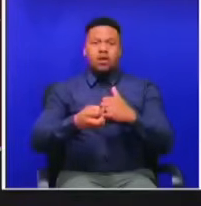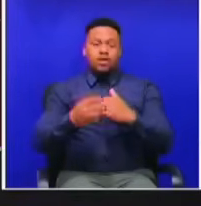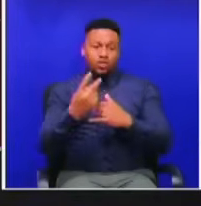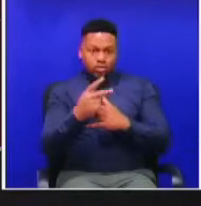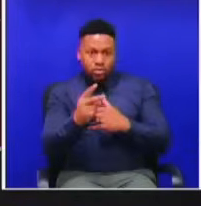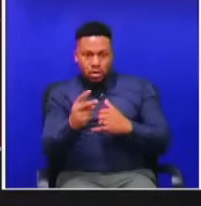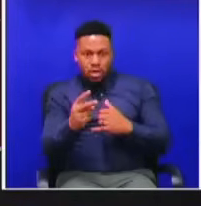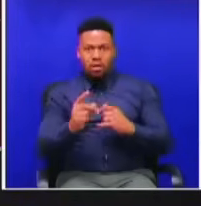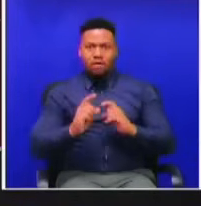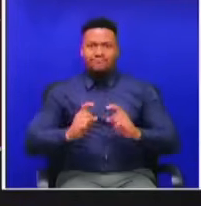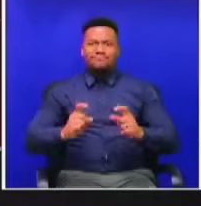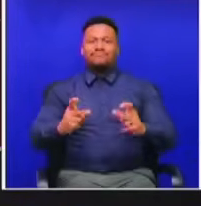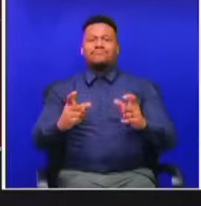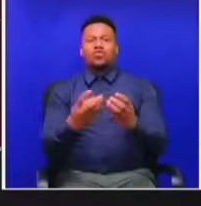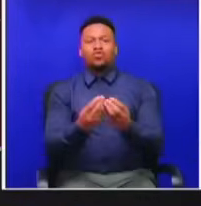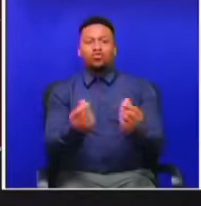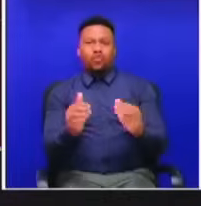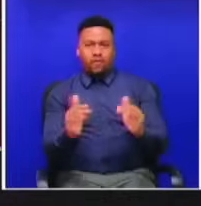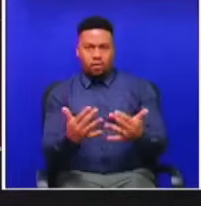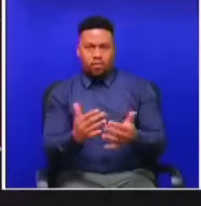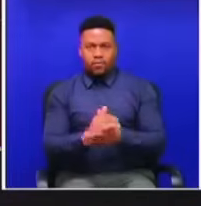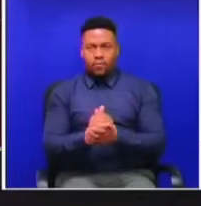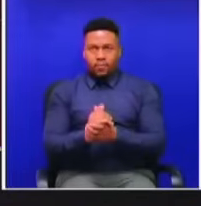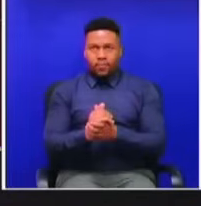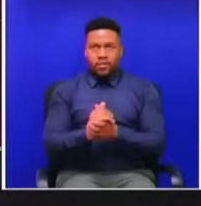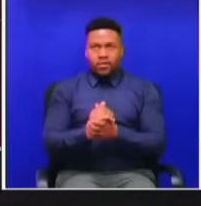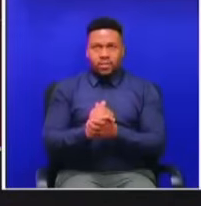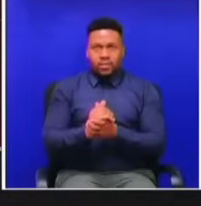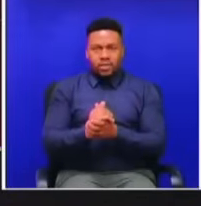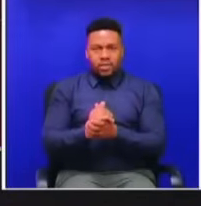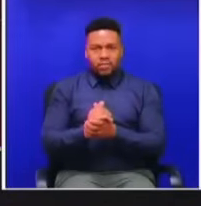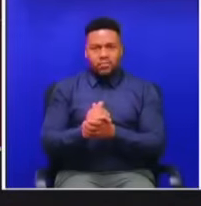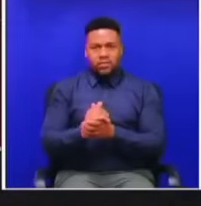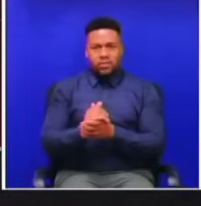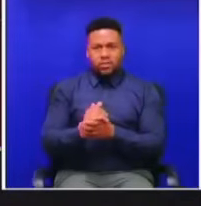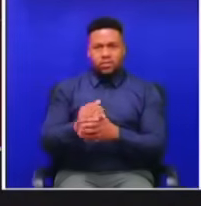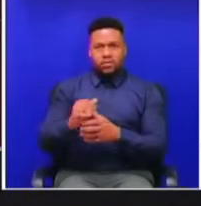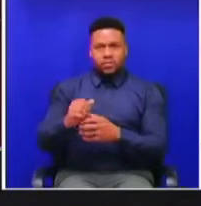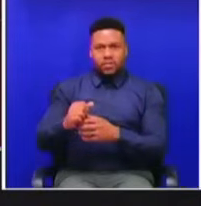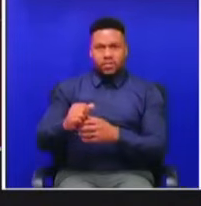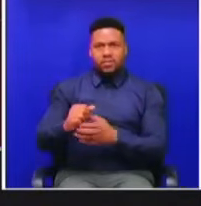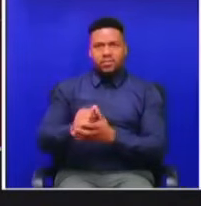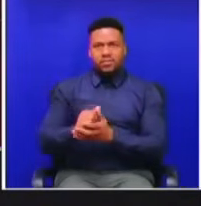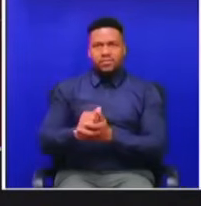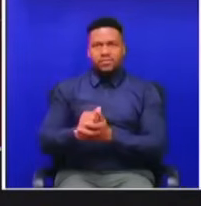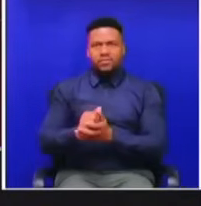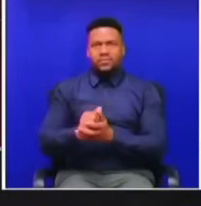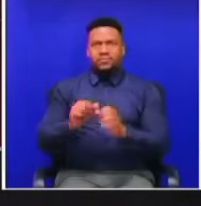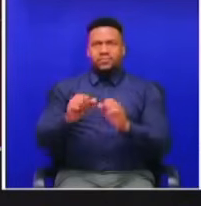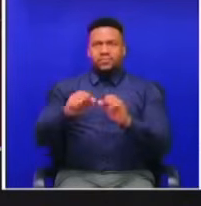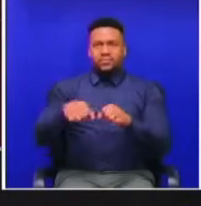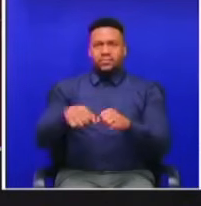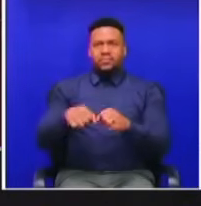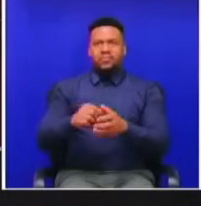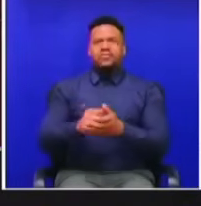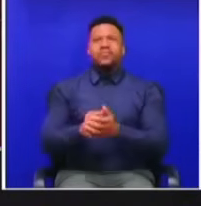we begin to address the whole issue of capitalization. Thank you, Honorable Speaker.